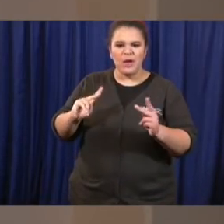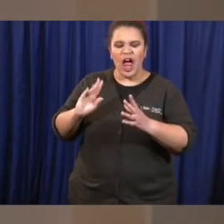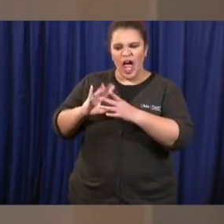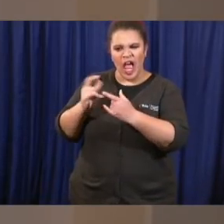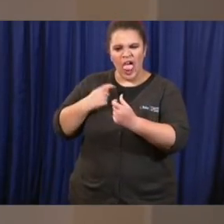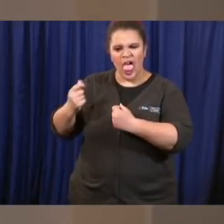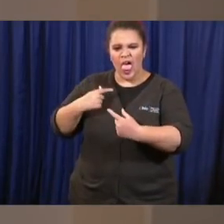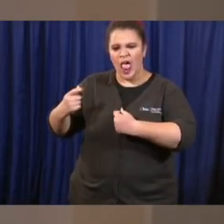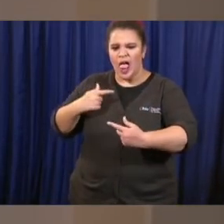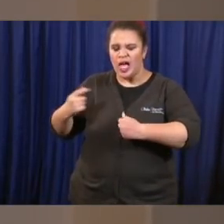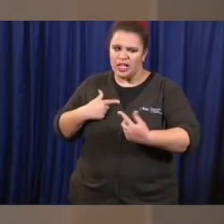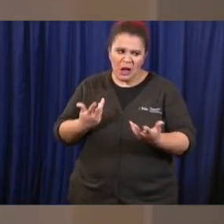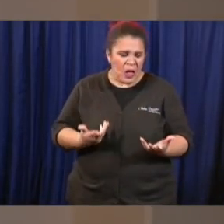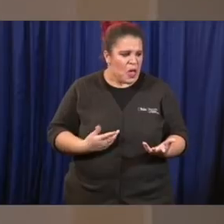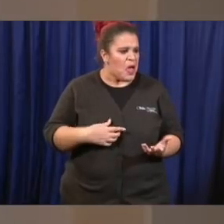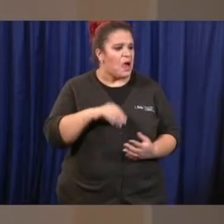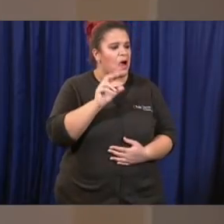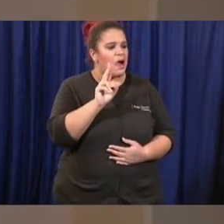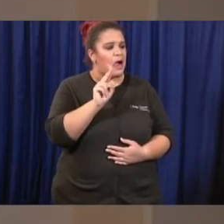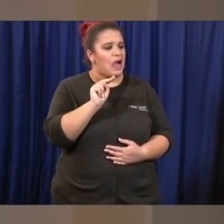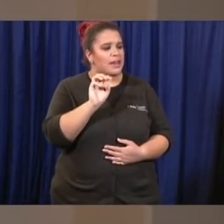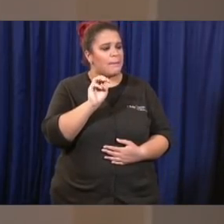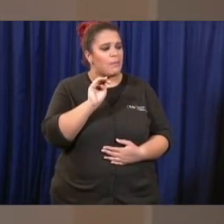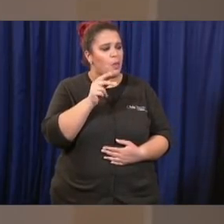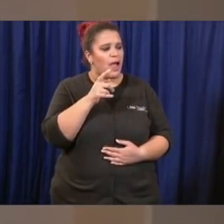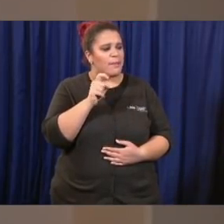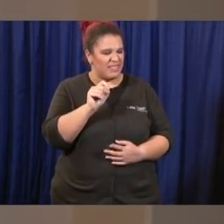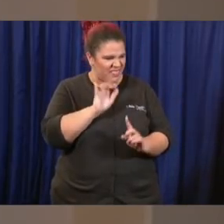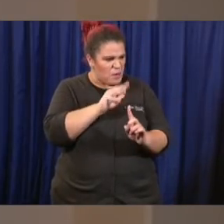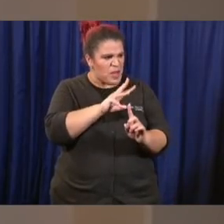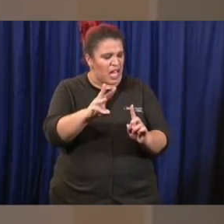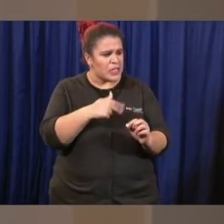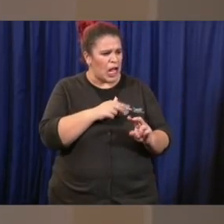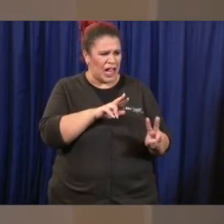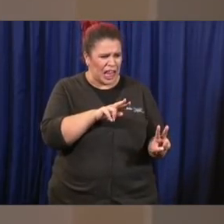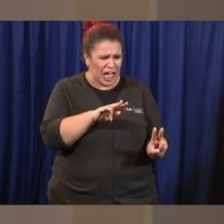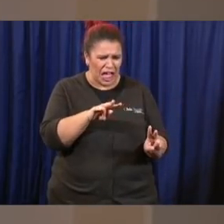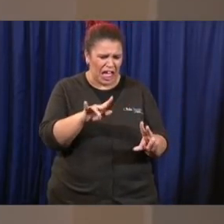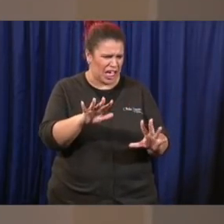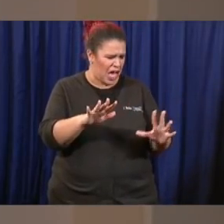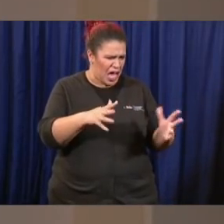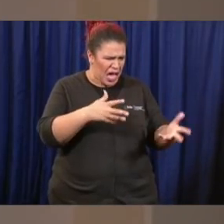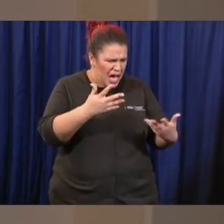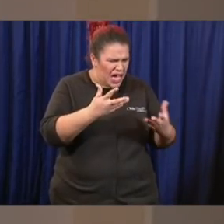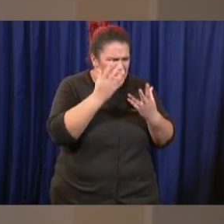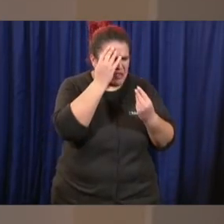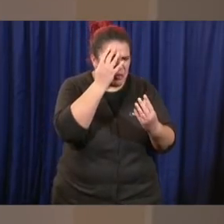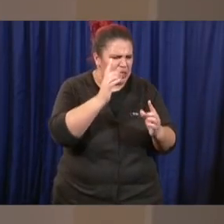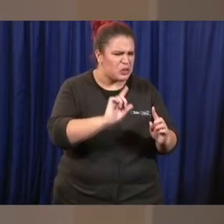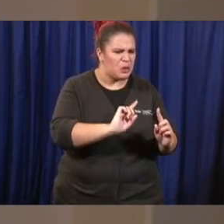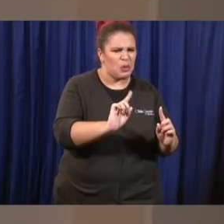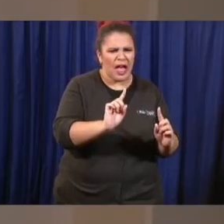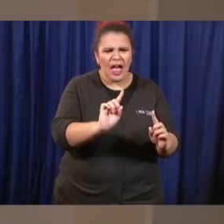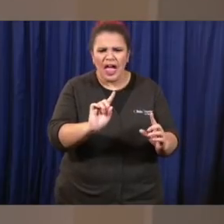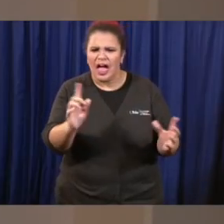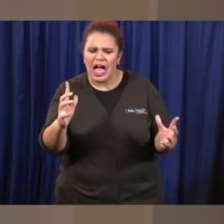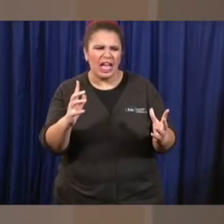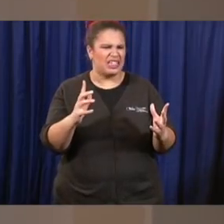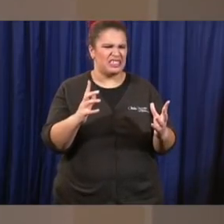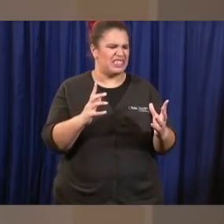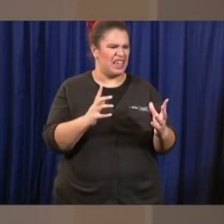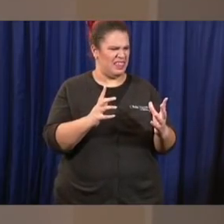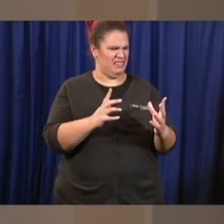they are constantly reaching dead ends, that it's backlogged, that it's not necessarily a problem with bandwidth, but that the site keeps